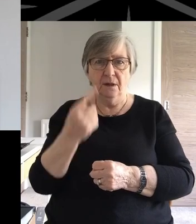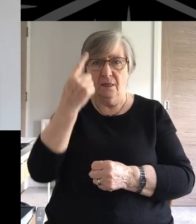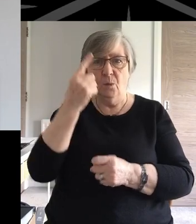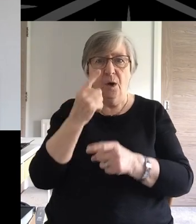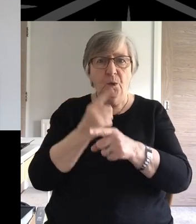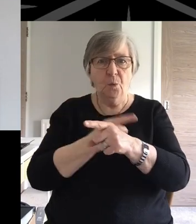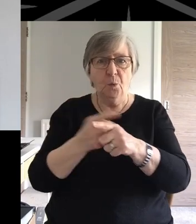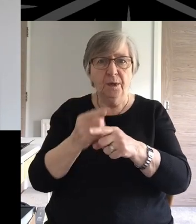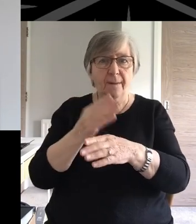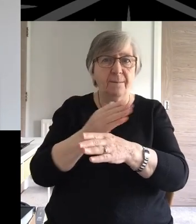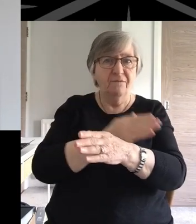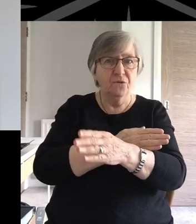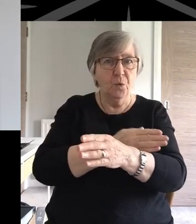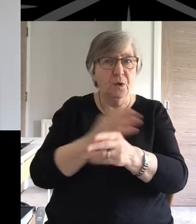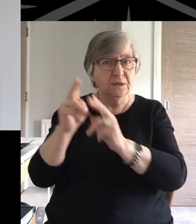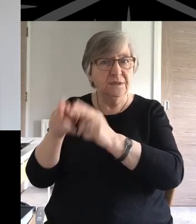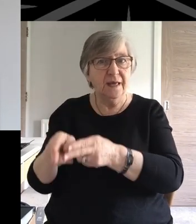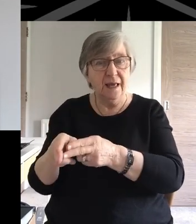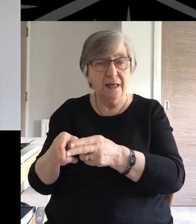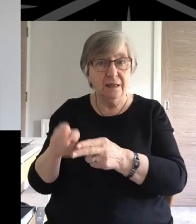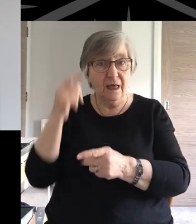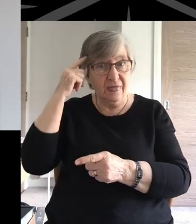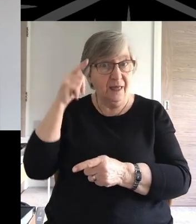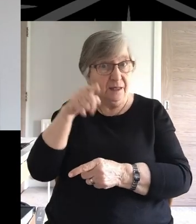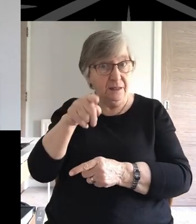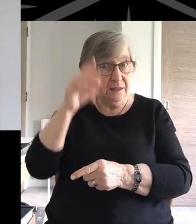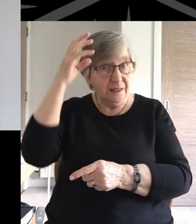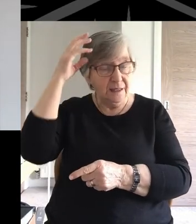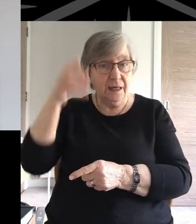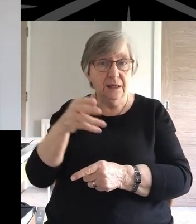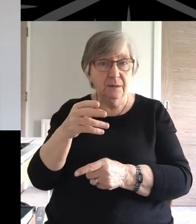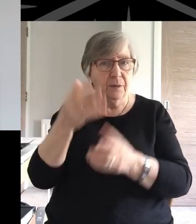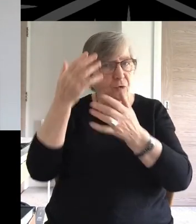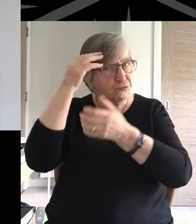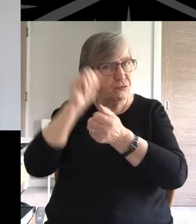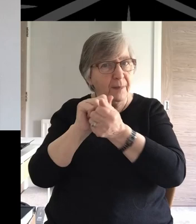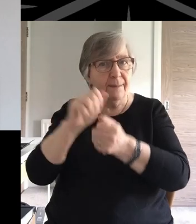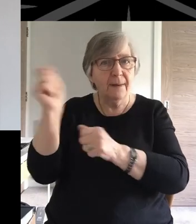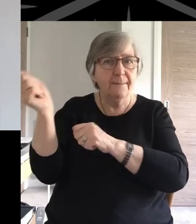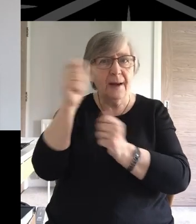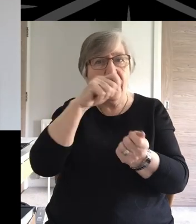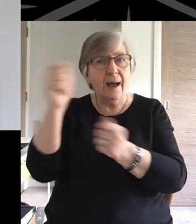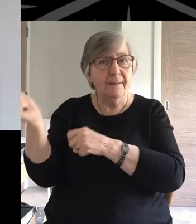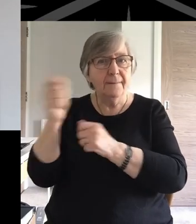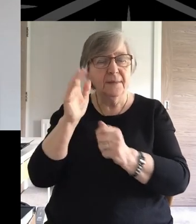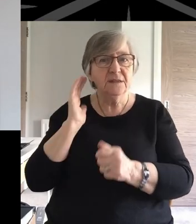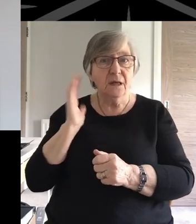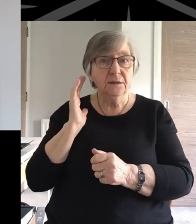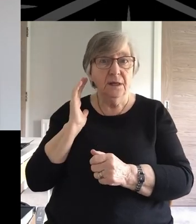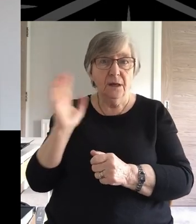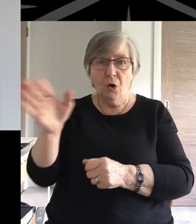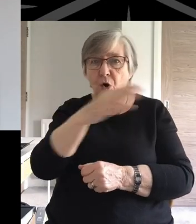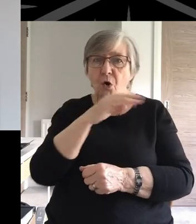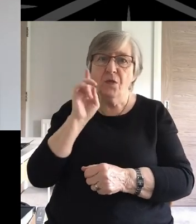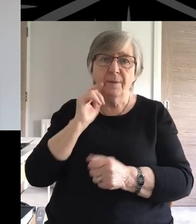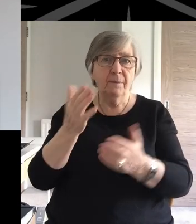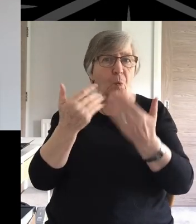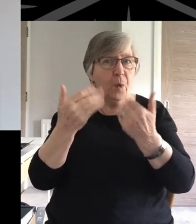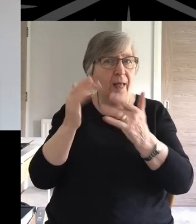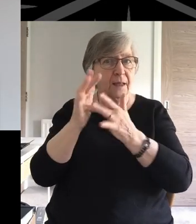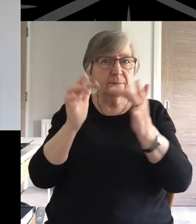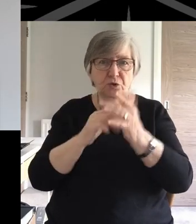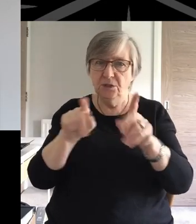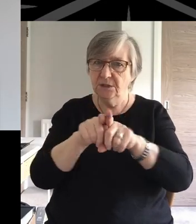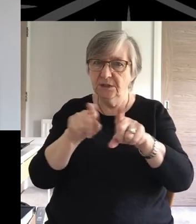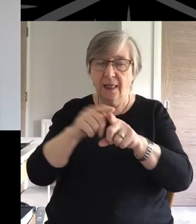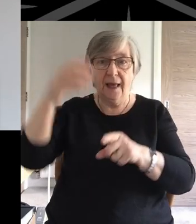his death and thinking of him as a king. But on Palm Sunday, he is welcomed into Jerusalem as a king. He is held